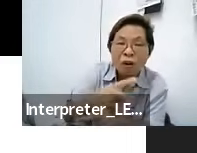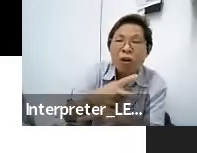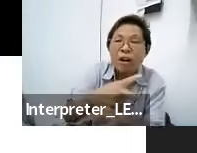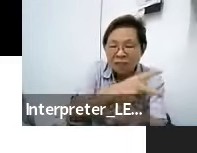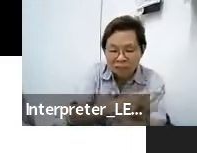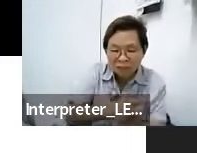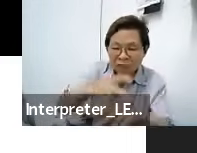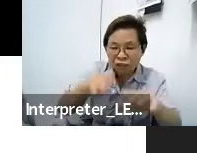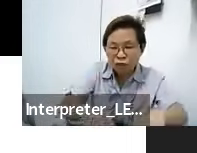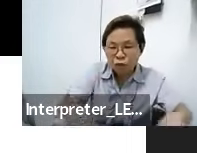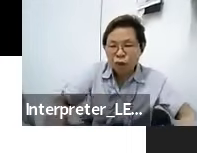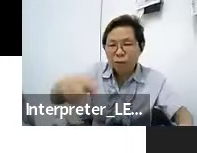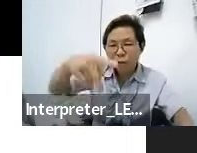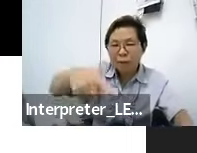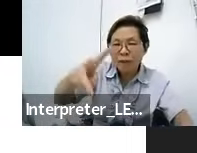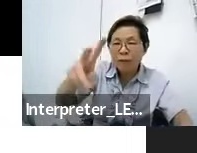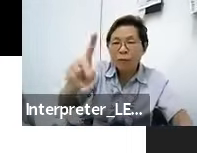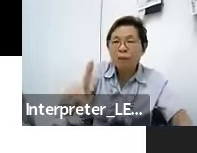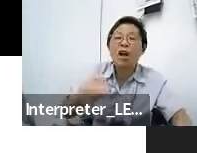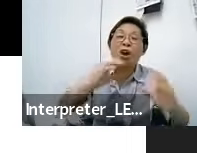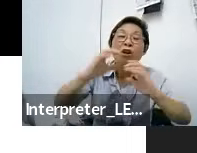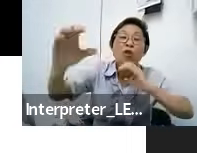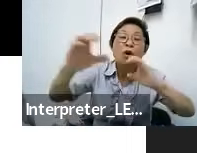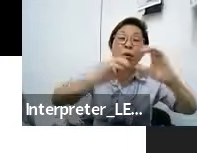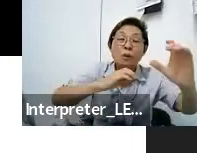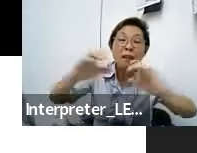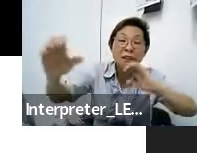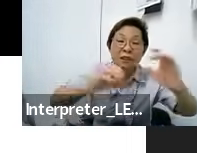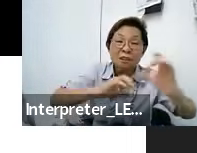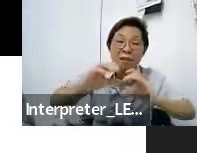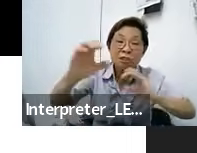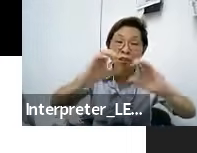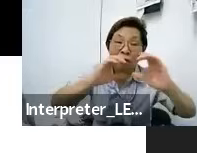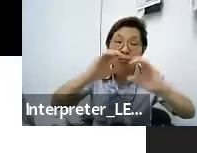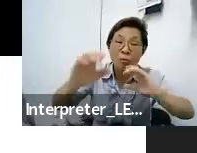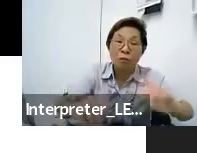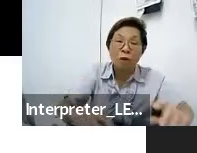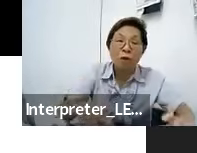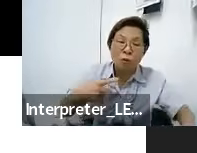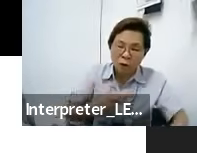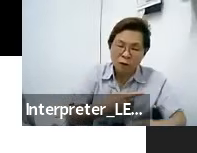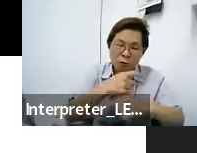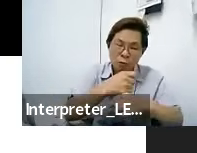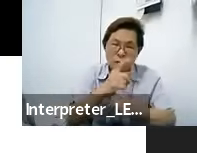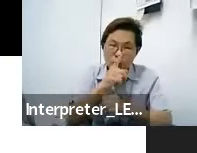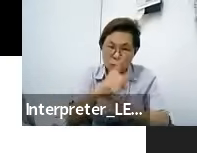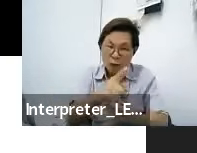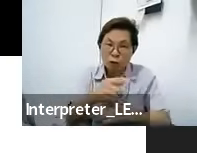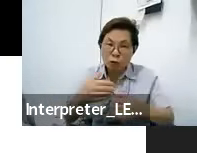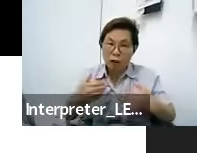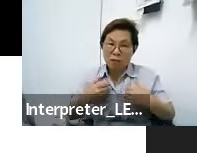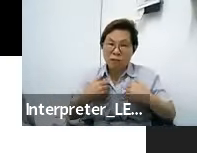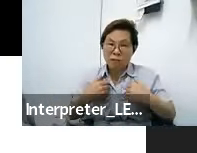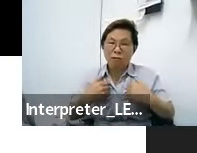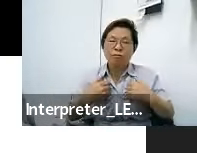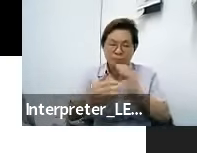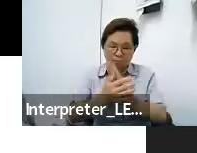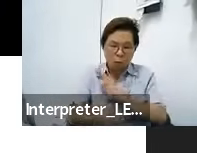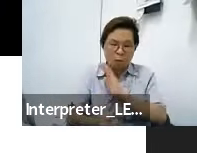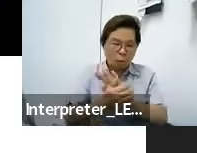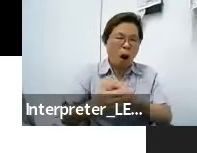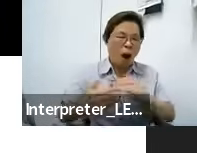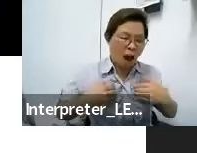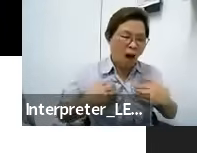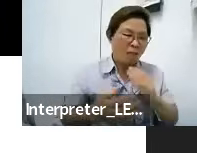these young people. Communication and interactions, we do not use webcams. We have to make sure that they have the ability